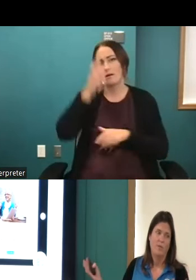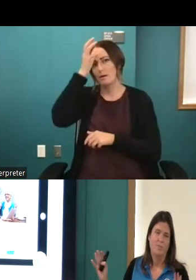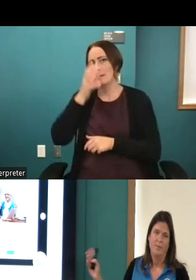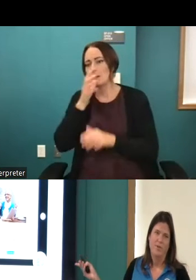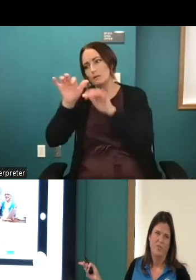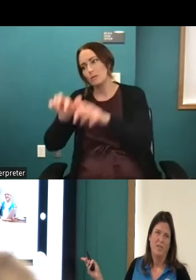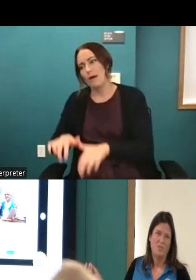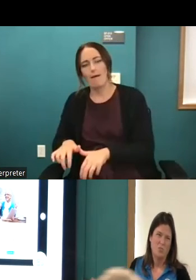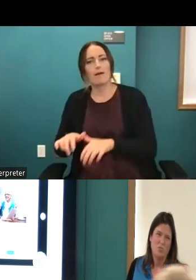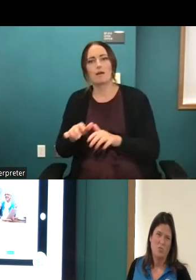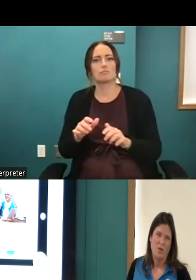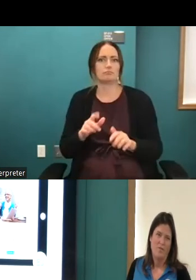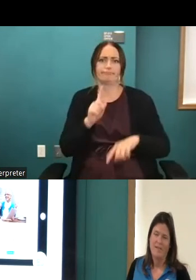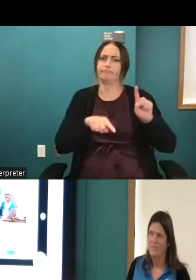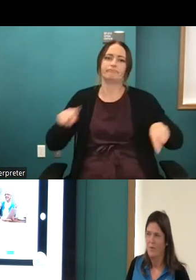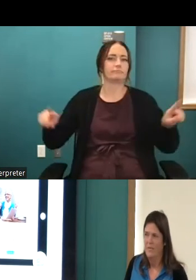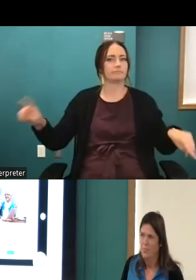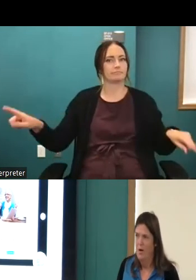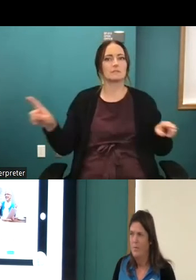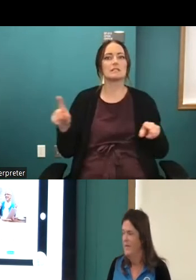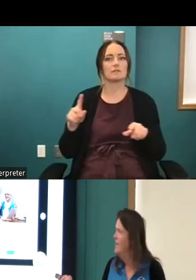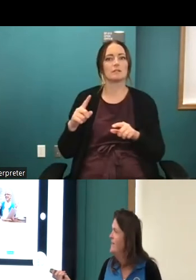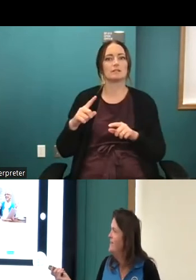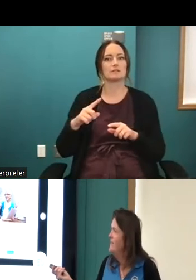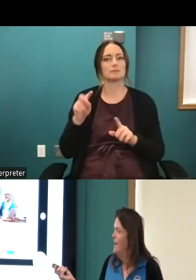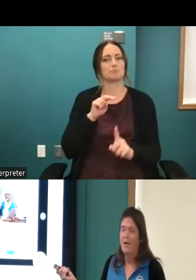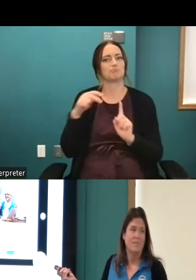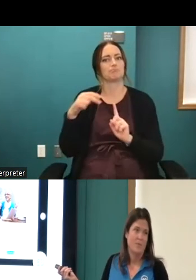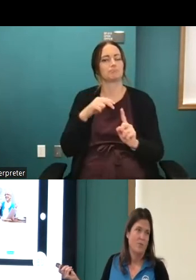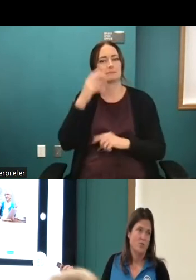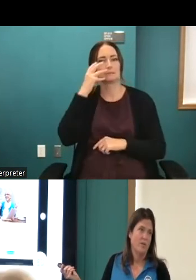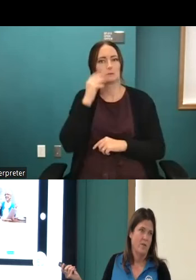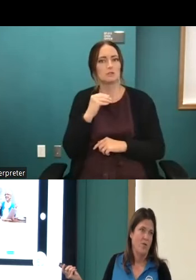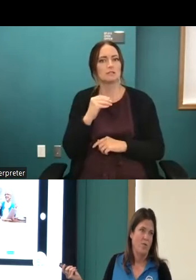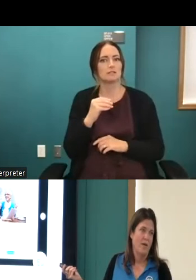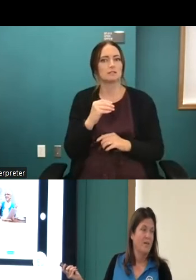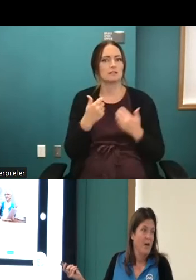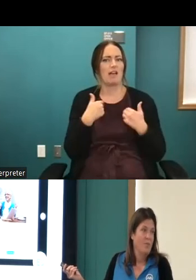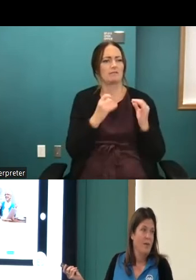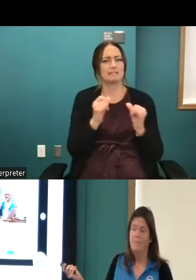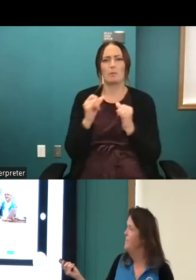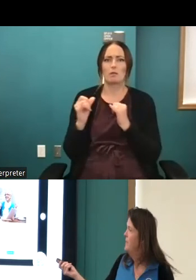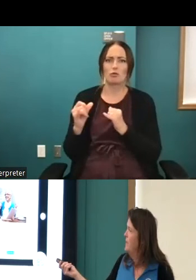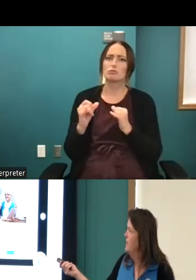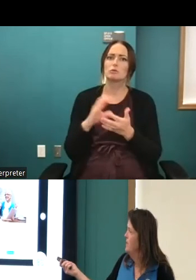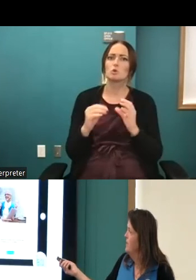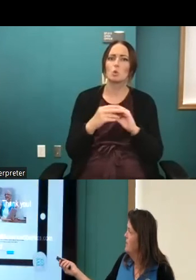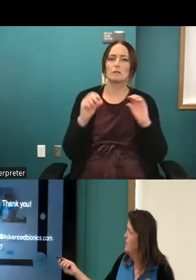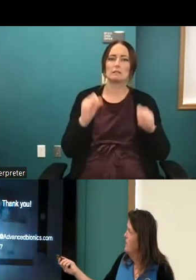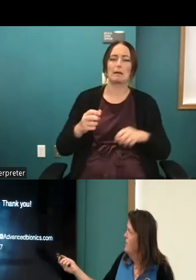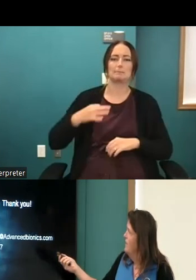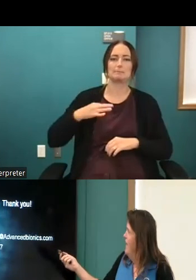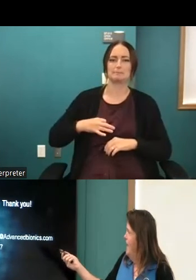a whole bunch of people in here. They can search through there and find someone that's probably got a similar story to their own that could help them.